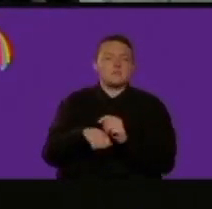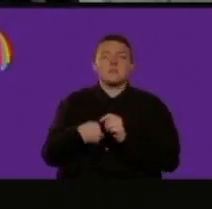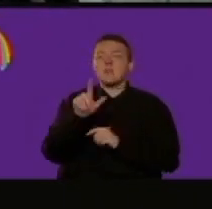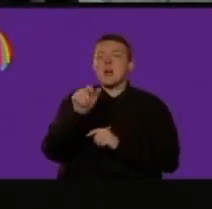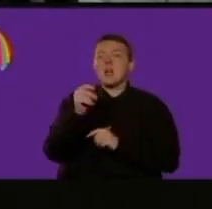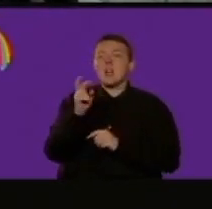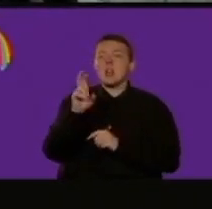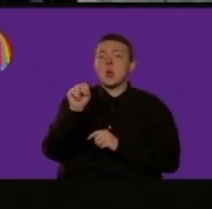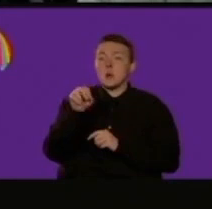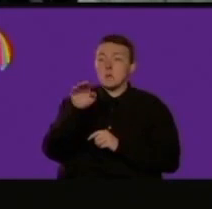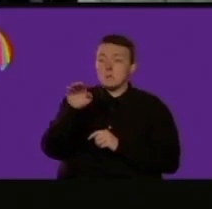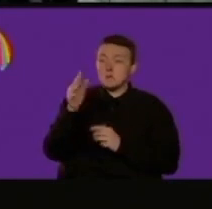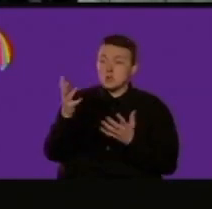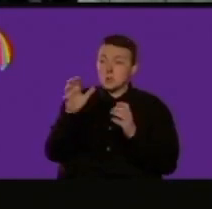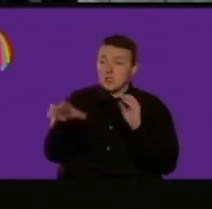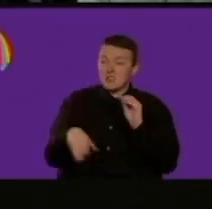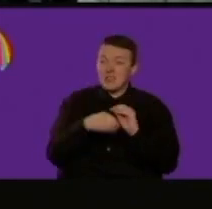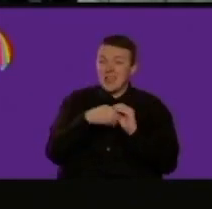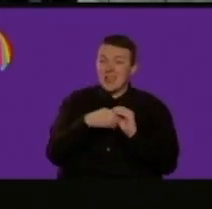grade now try.